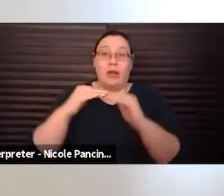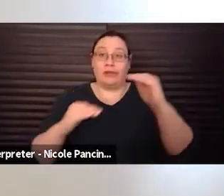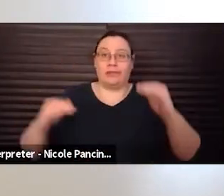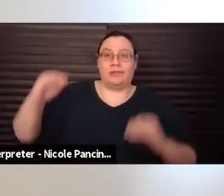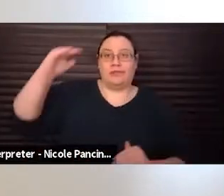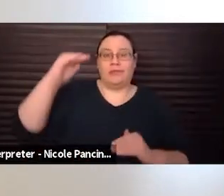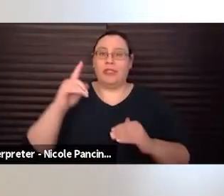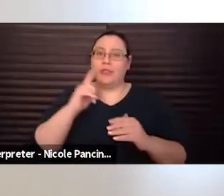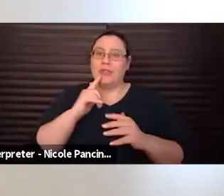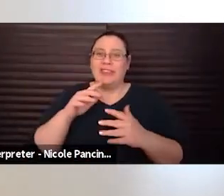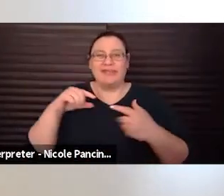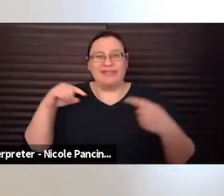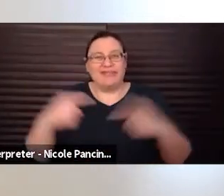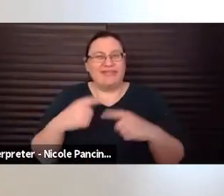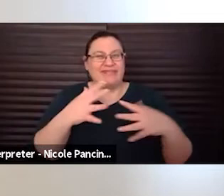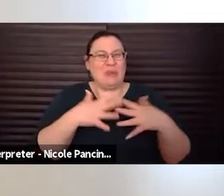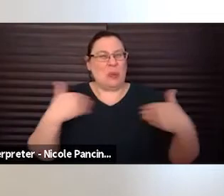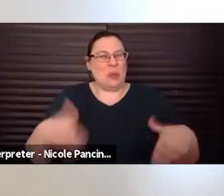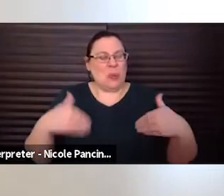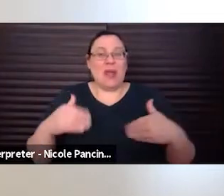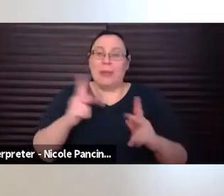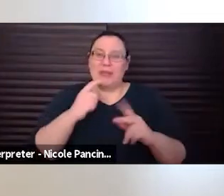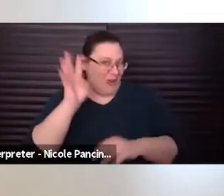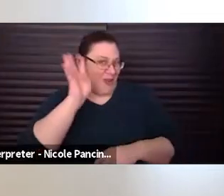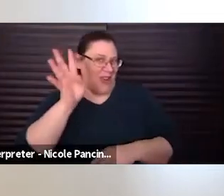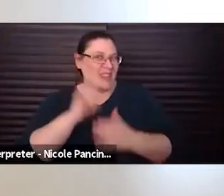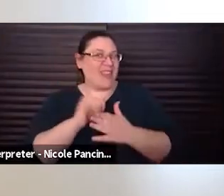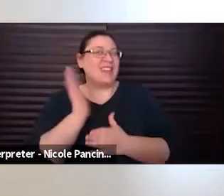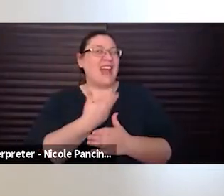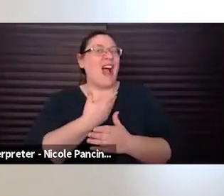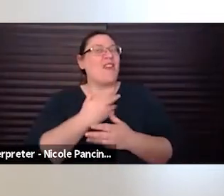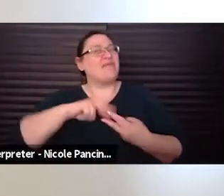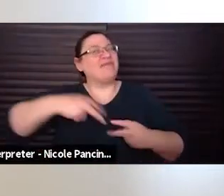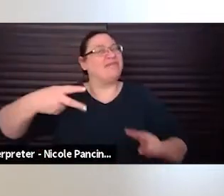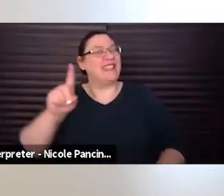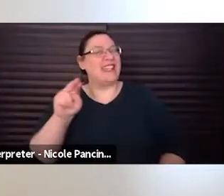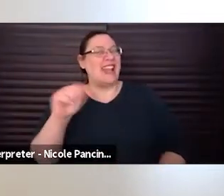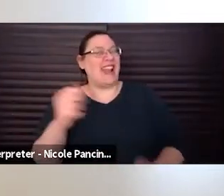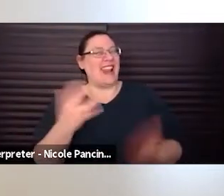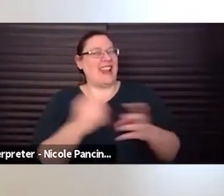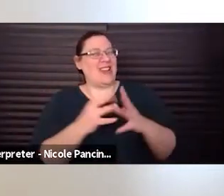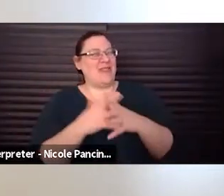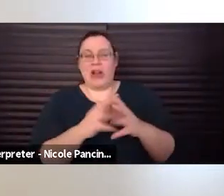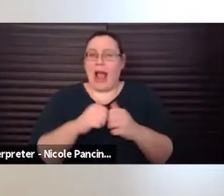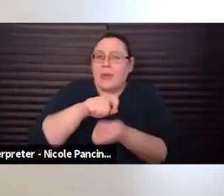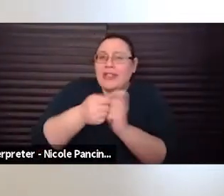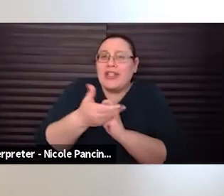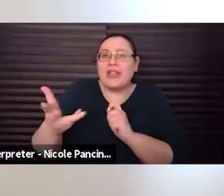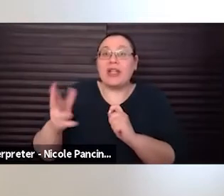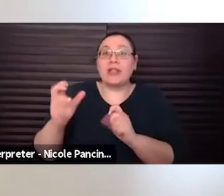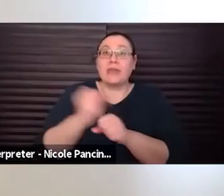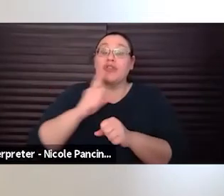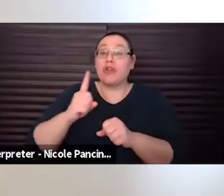of America, and we're told that innovation is part of American DNA. So how can we flip that script and make sure that the benefits of technology are